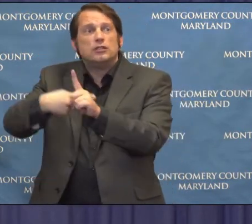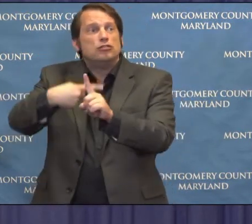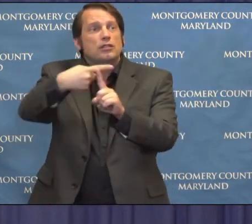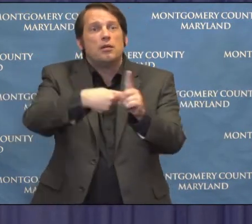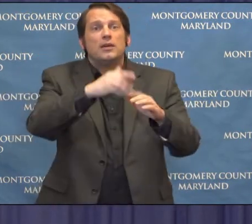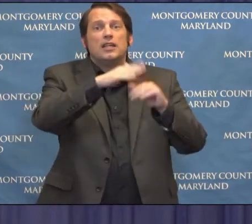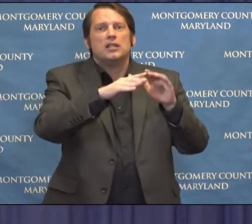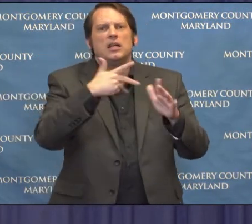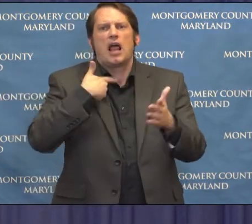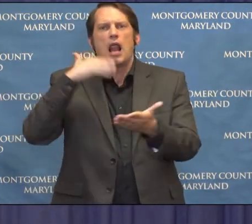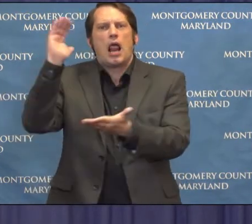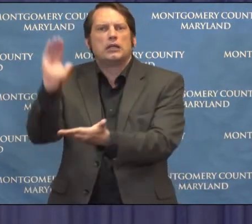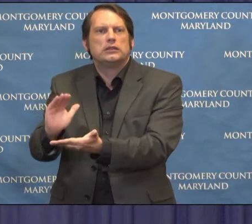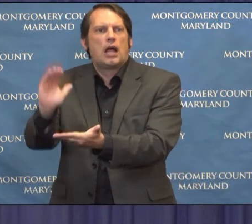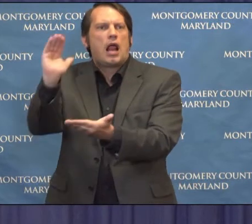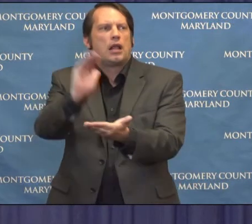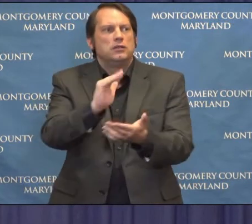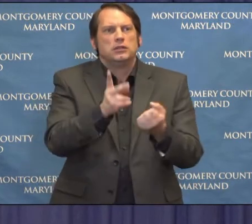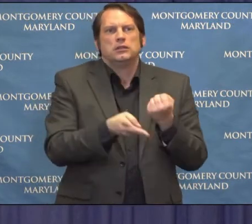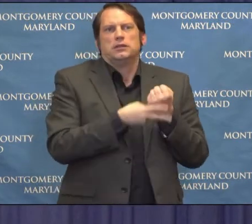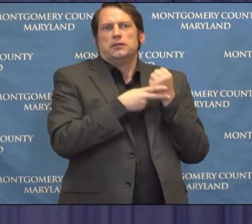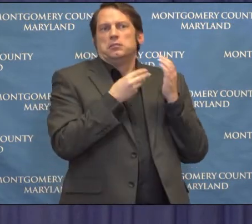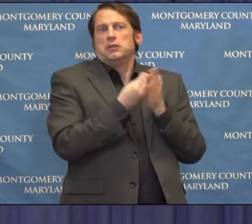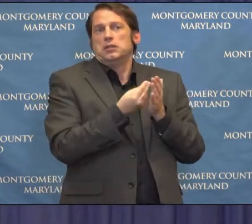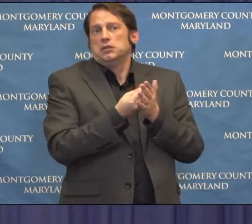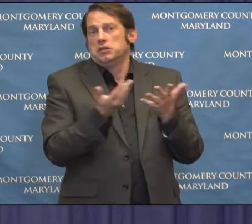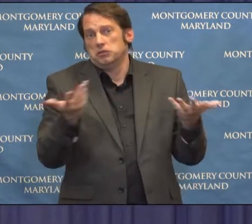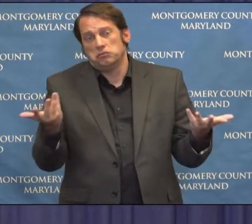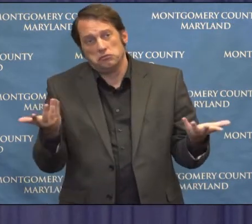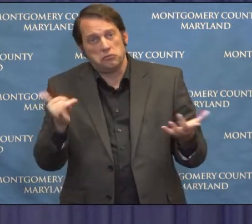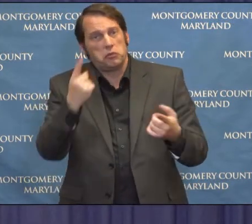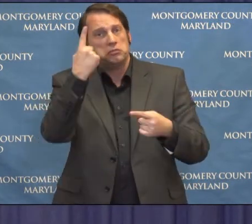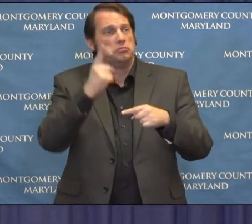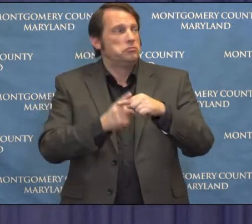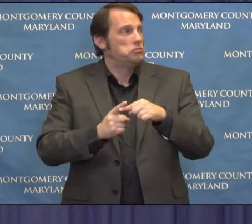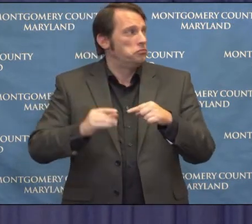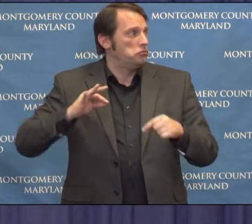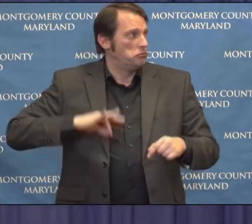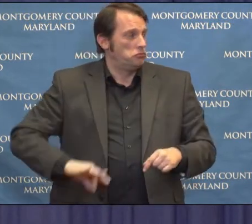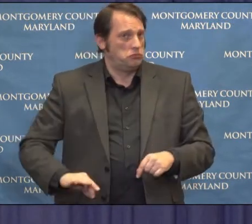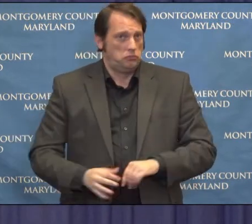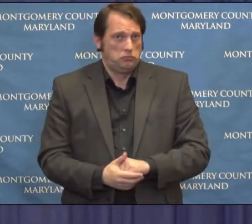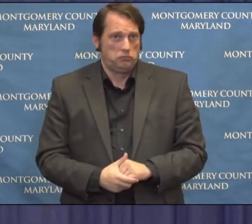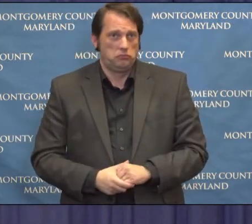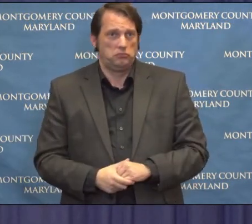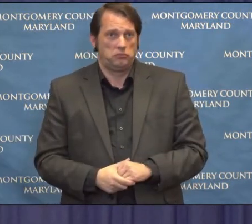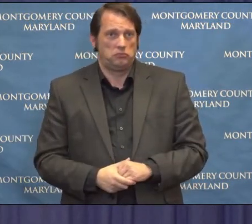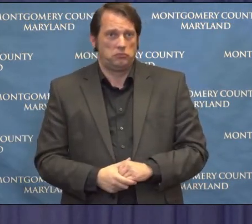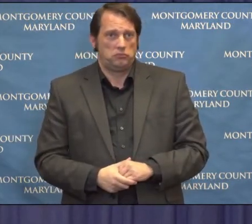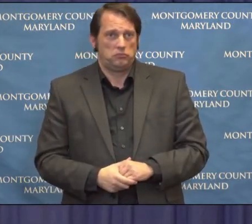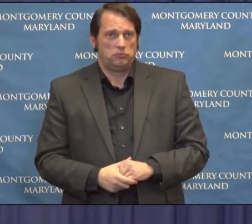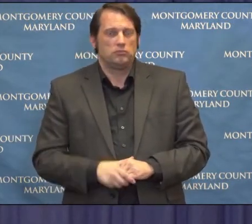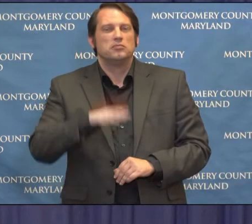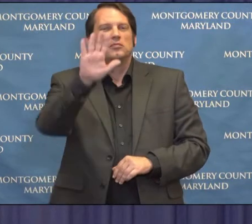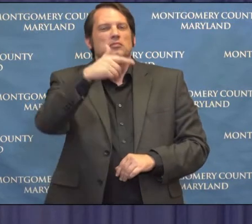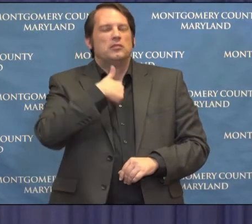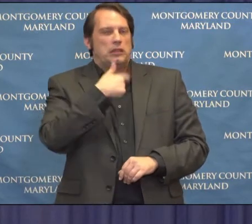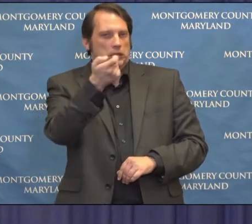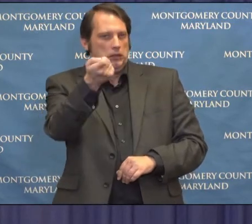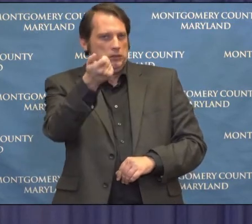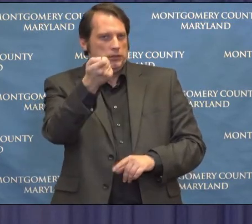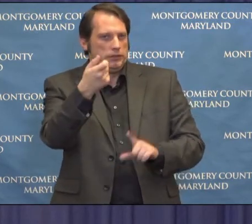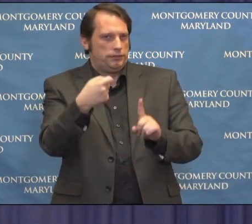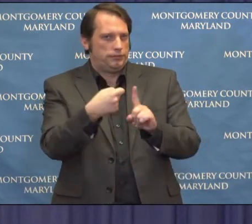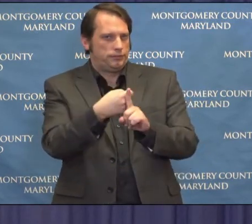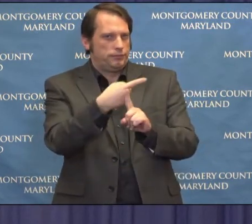make sure that this works in a positive way. But I think, and I'm going to digress for a second, that this is one of those things, like the question about